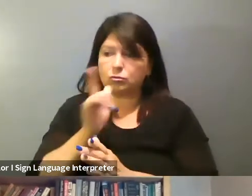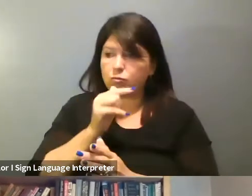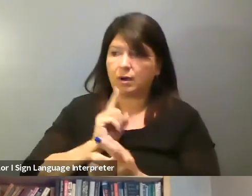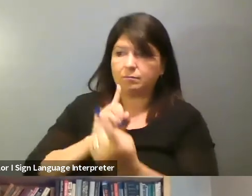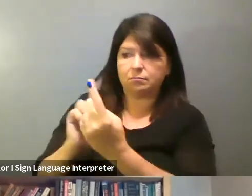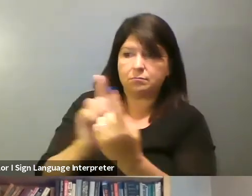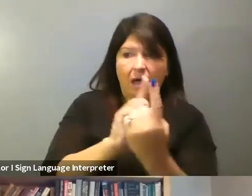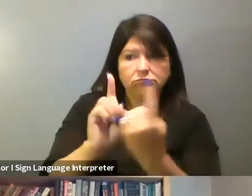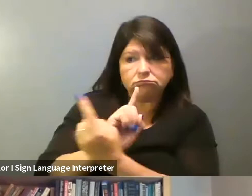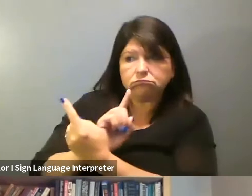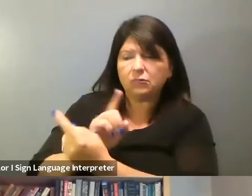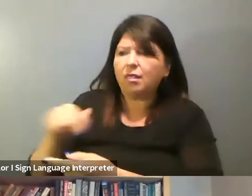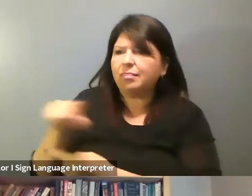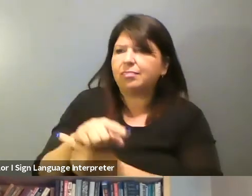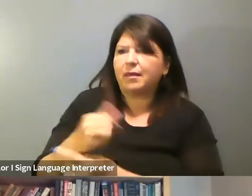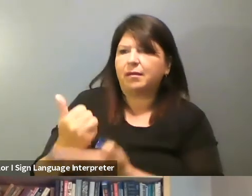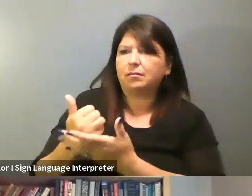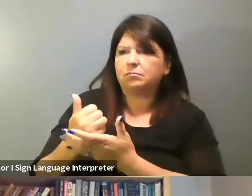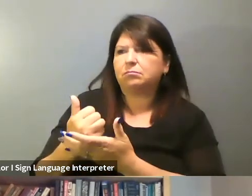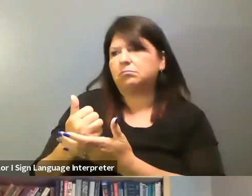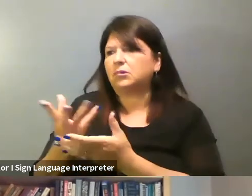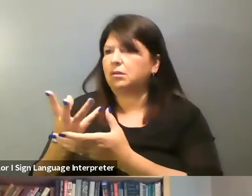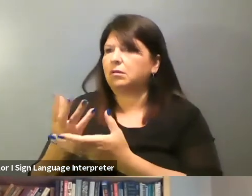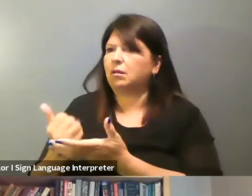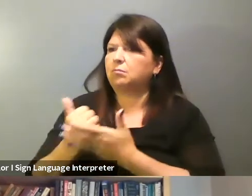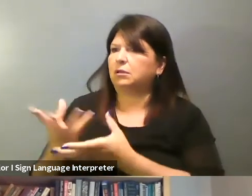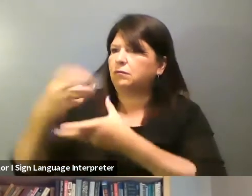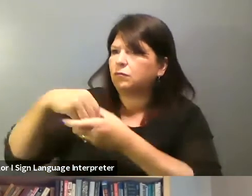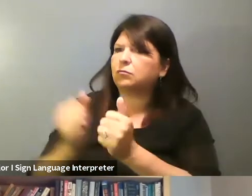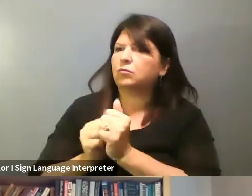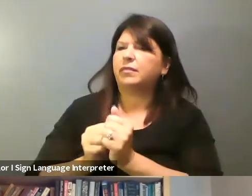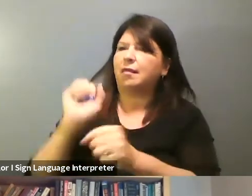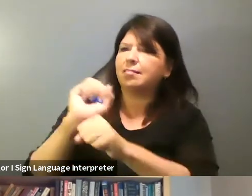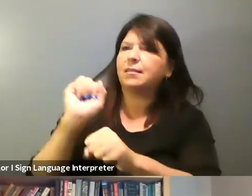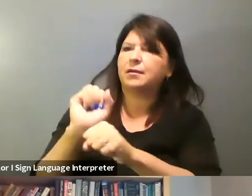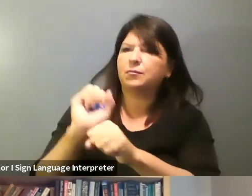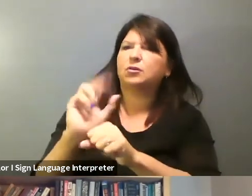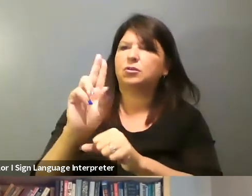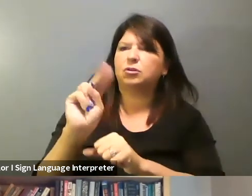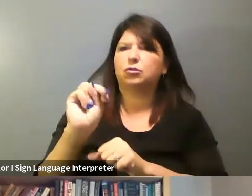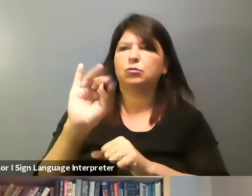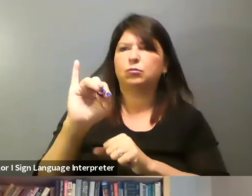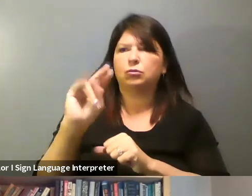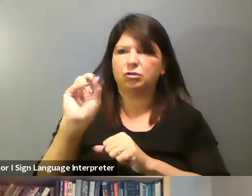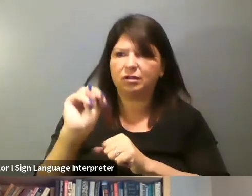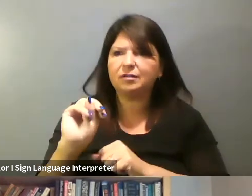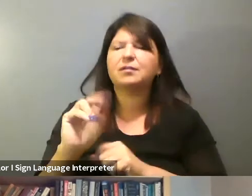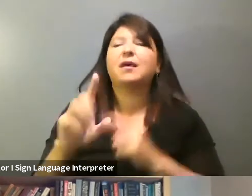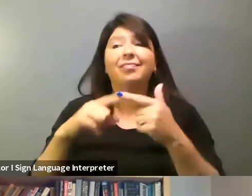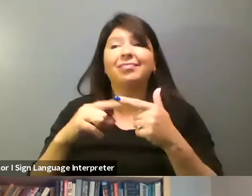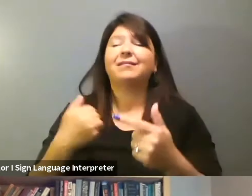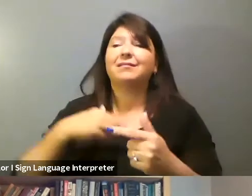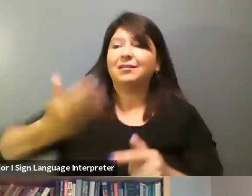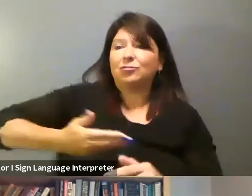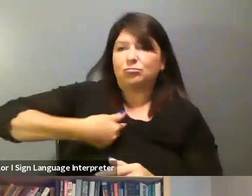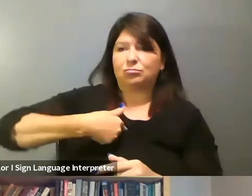me involved in the labor union, 1199 SEIU, also introduced me to the Black Panther Party.